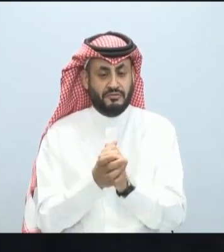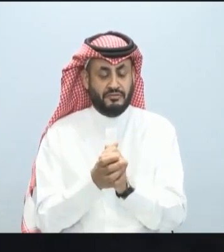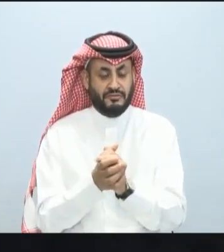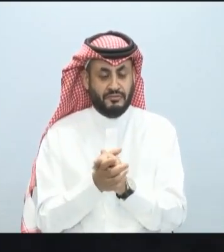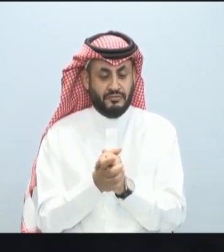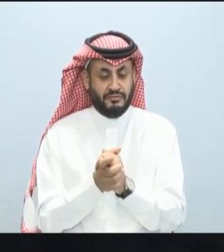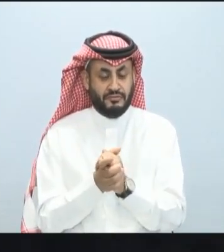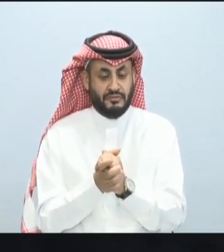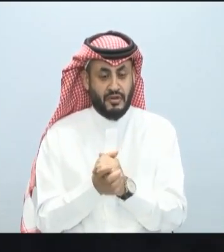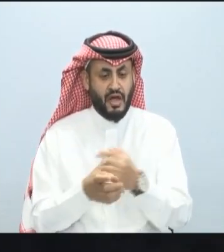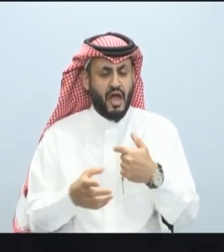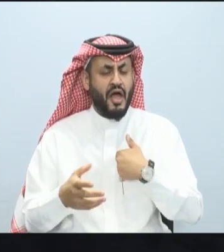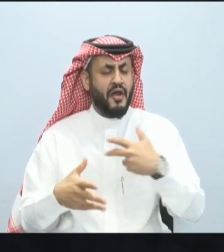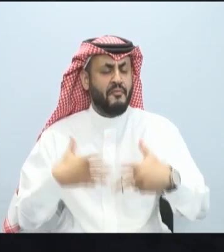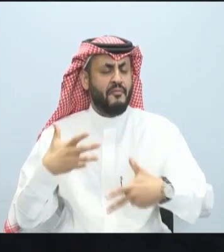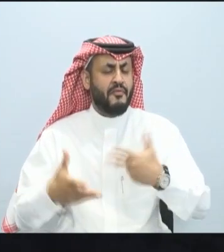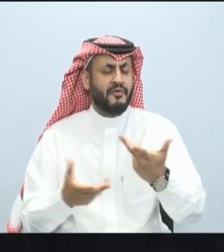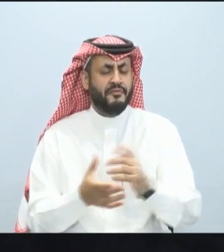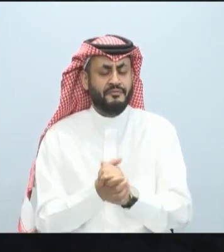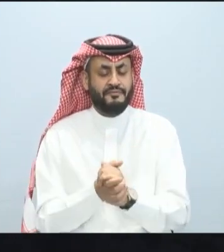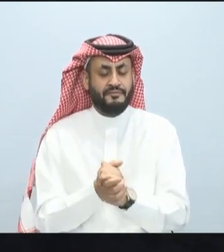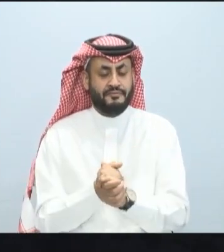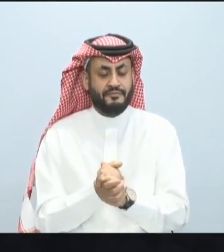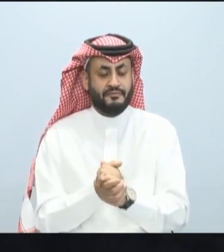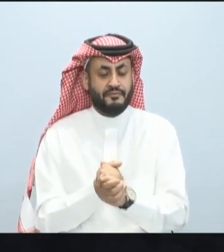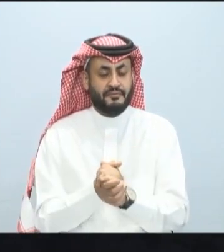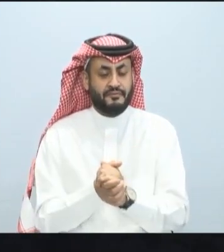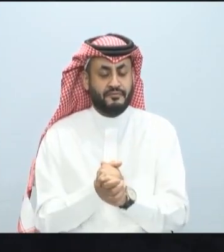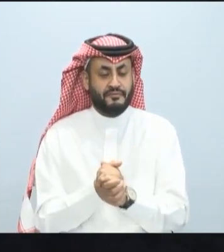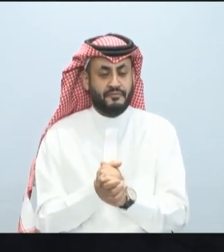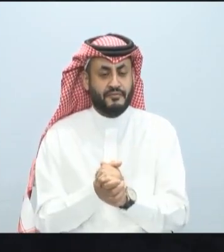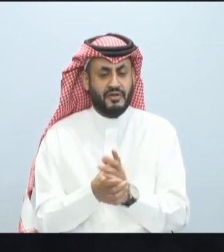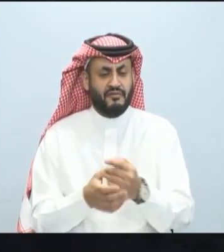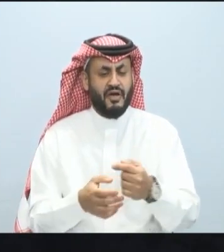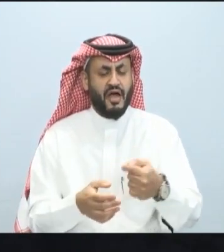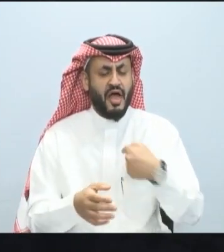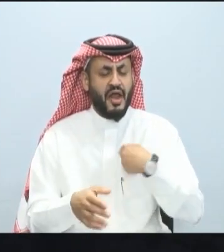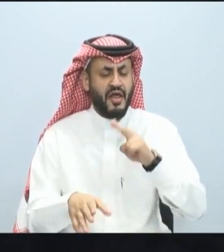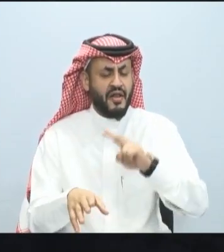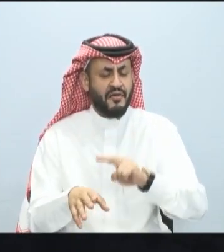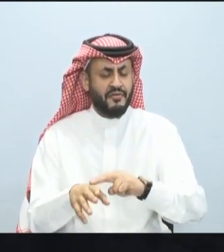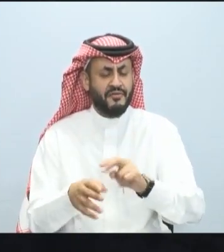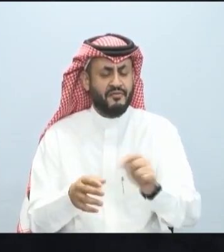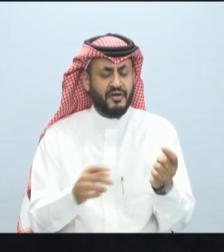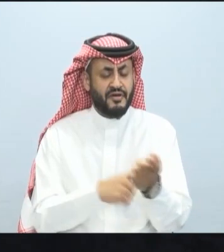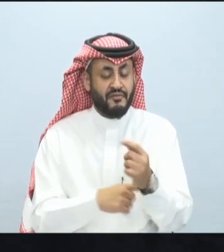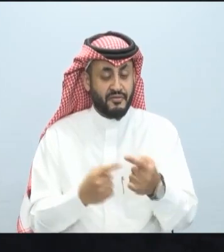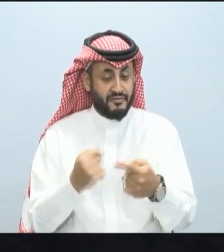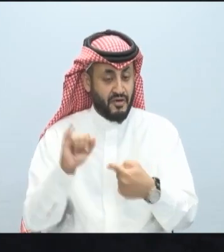start to show my point of view and add the personal touch into my essay by starting with me.